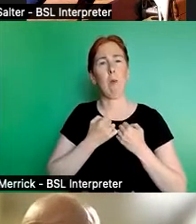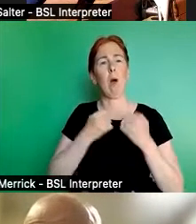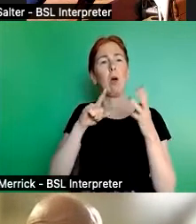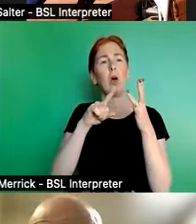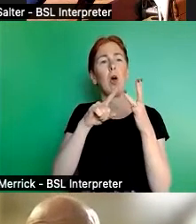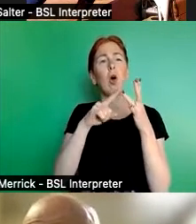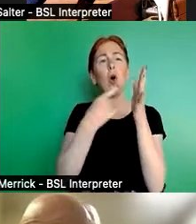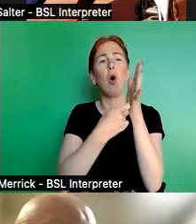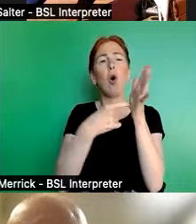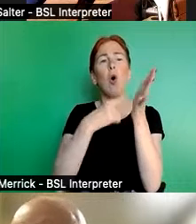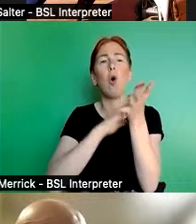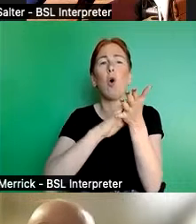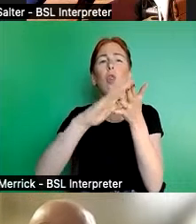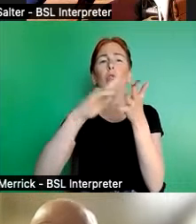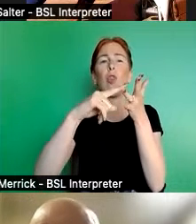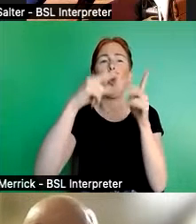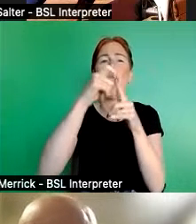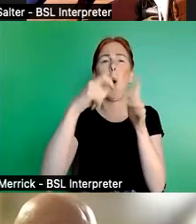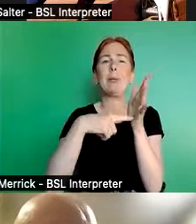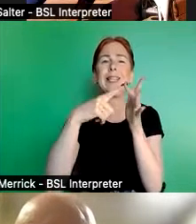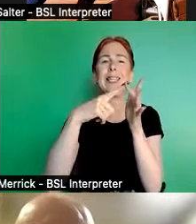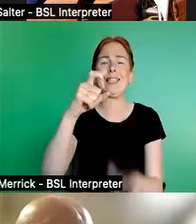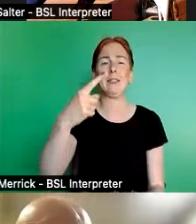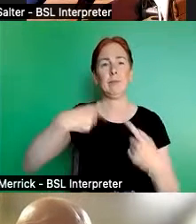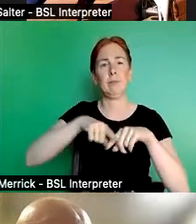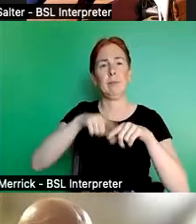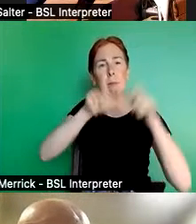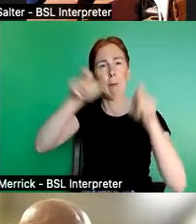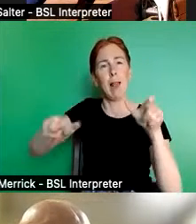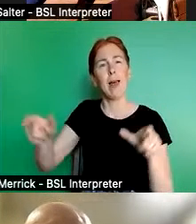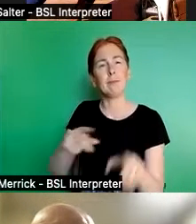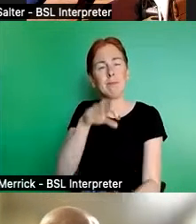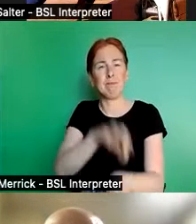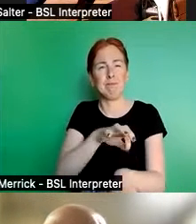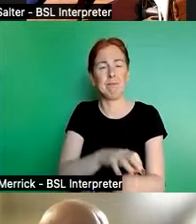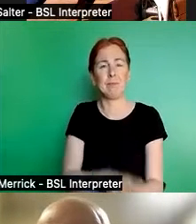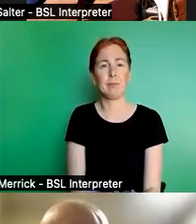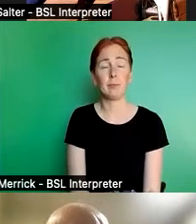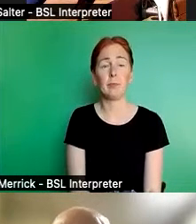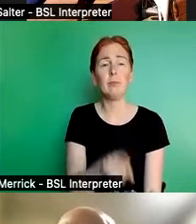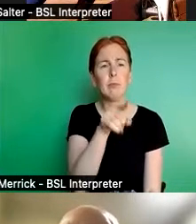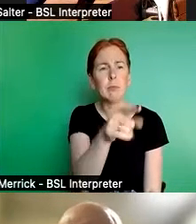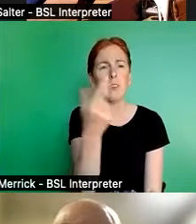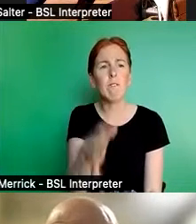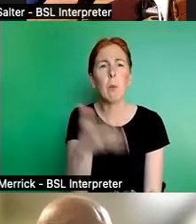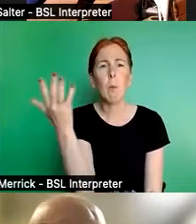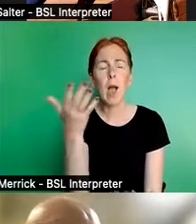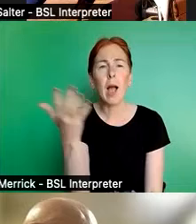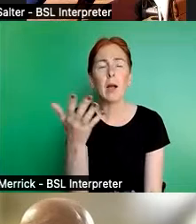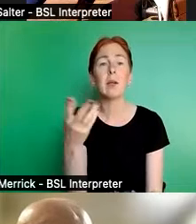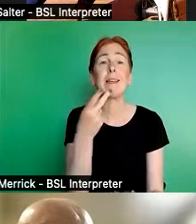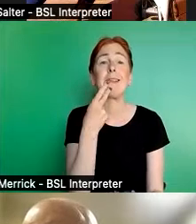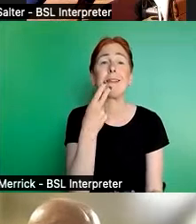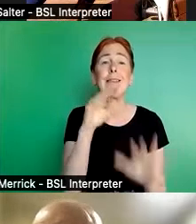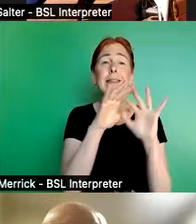when we were trying to identify Spitfire and Hurricane pilots, and we didn't have any means of knowing who could see and who couldn't, and who had stereo vision and could find